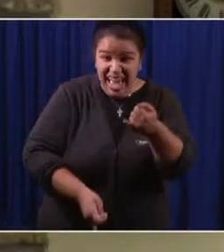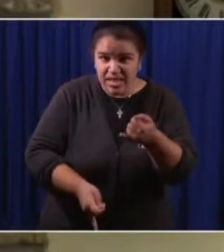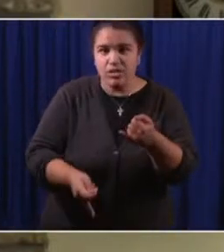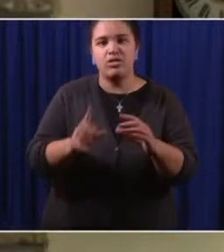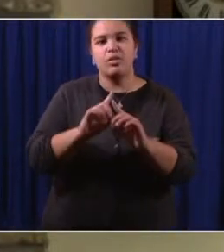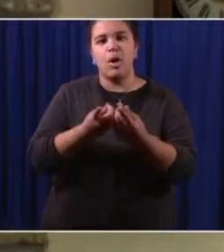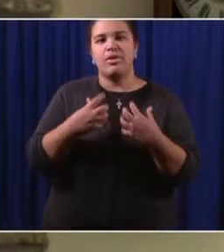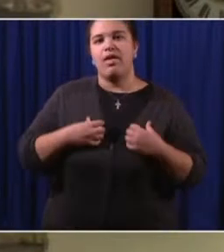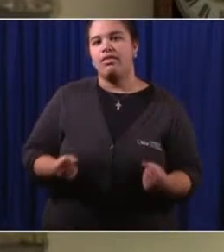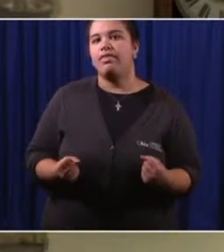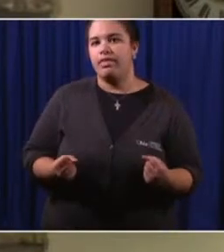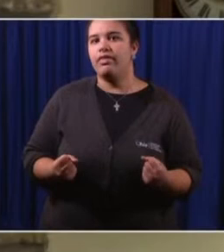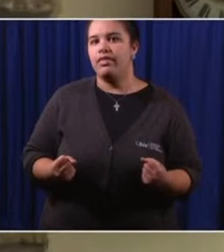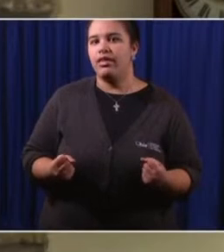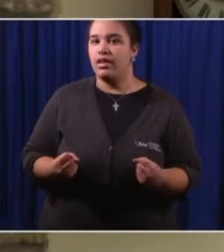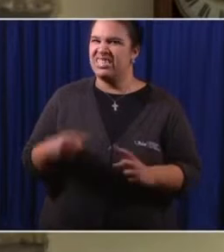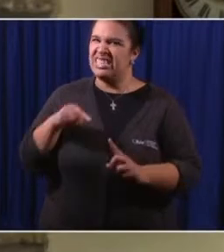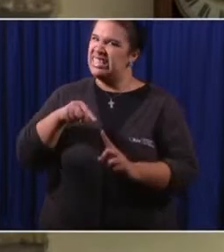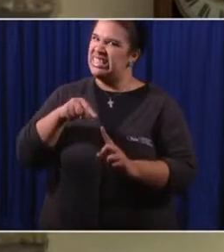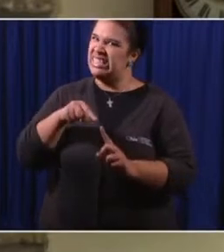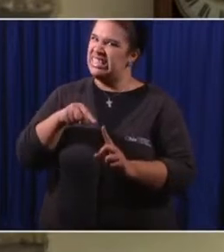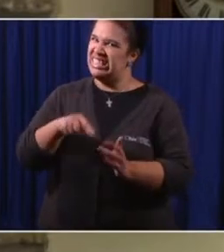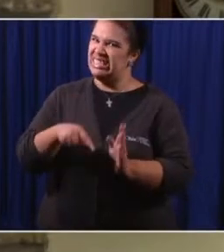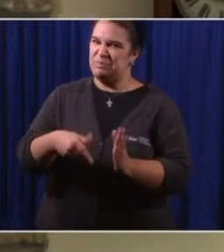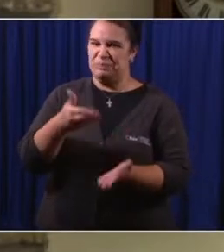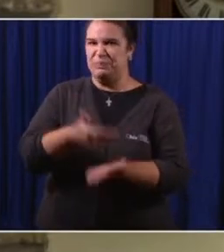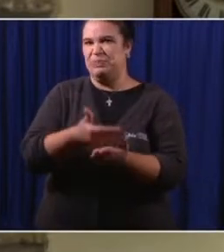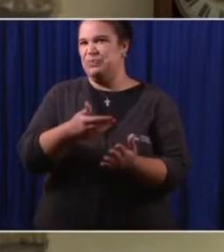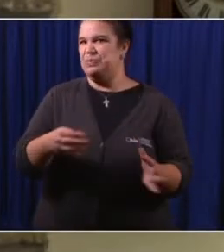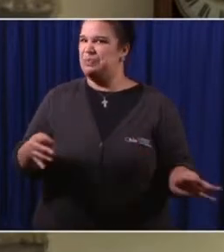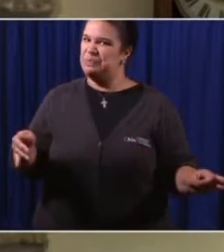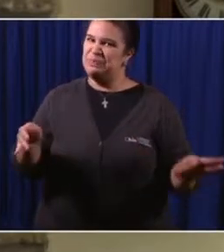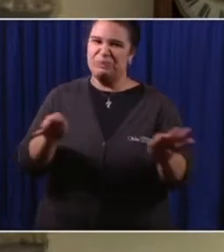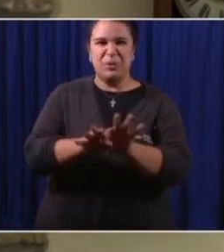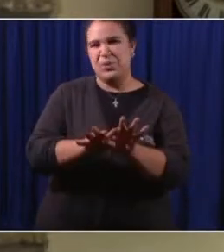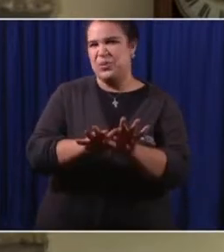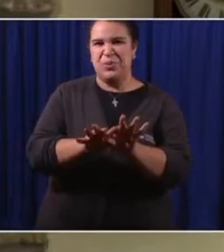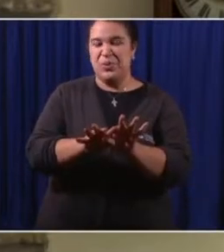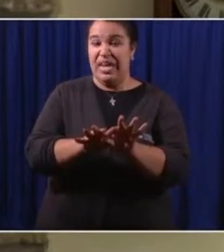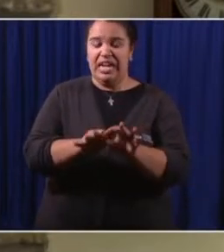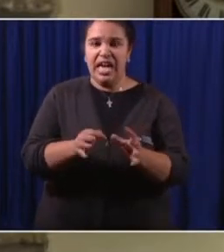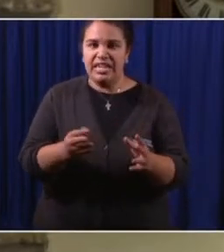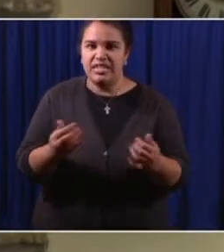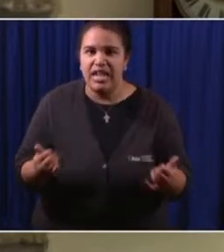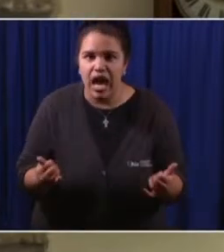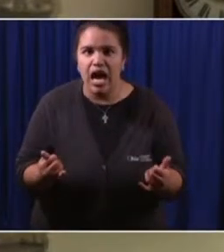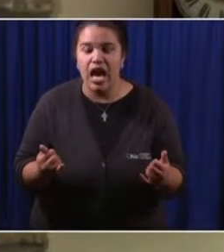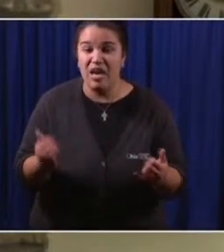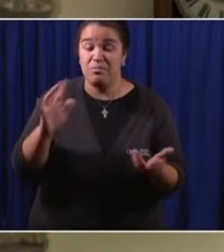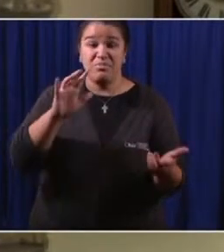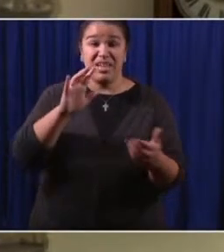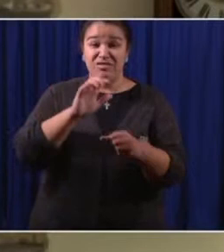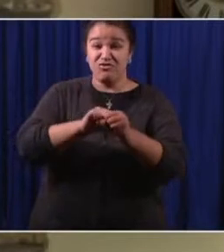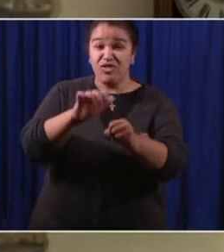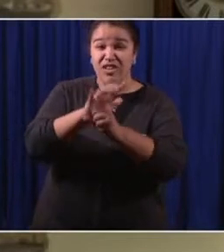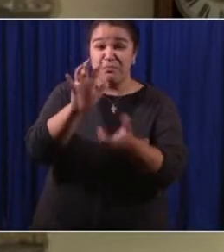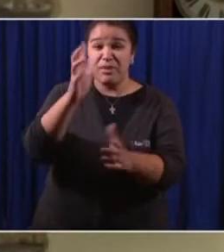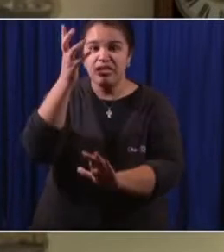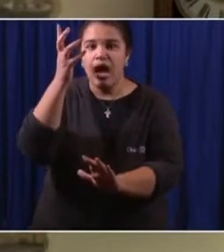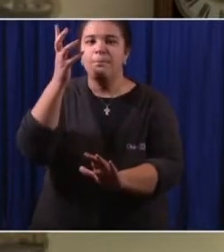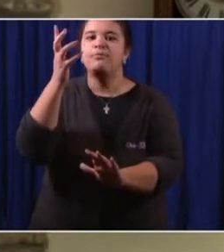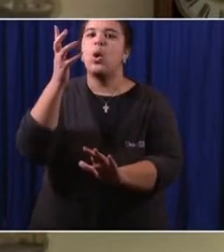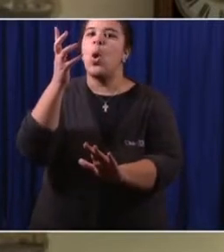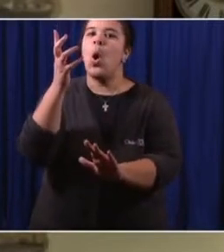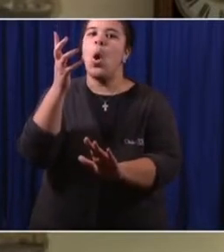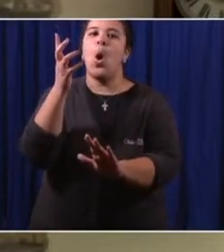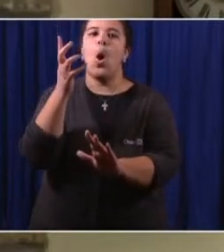so essential. Obviously, the role is even more essential today in the pandemic. So we have some leads.